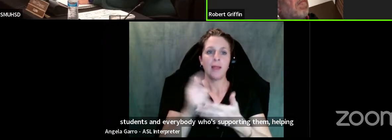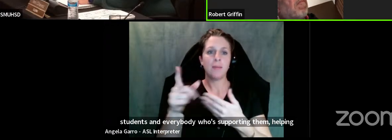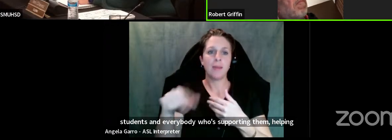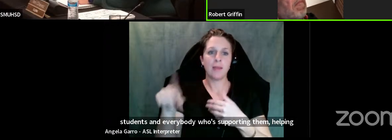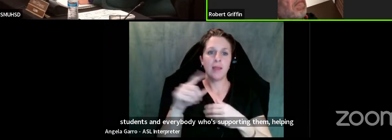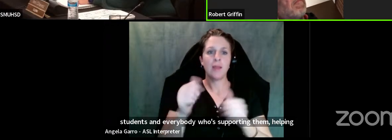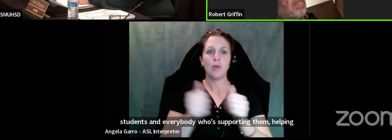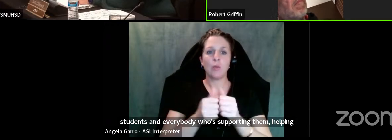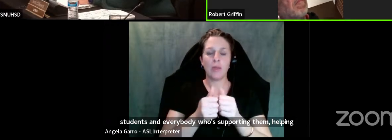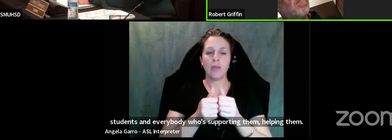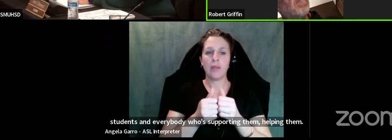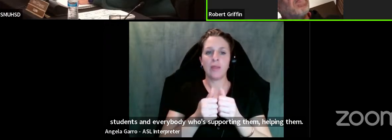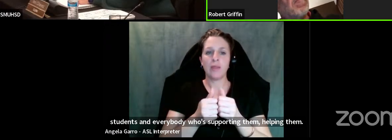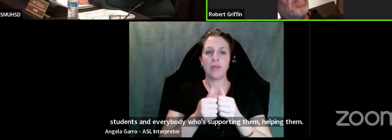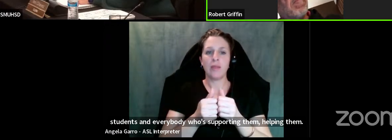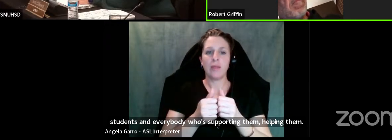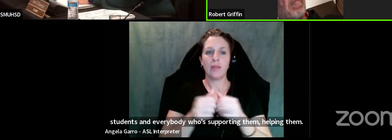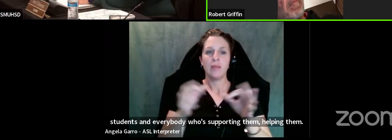with the resolution.